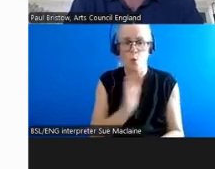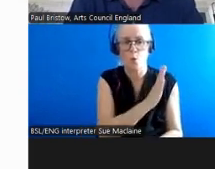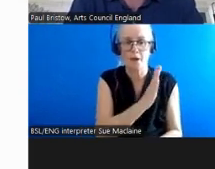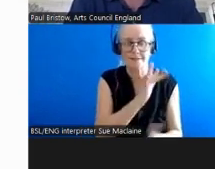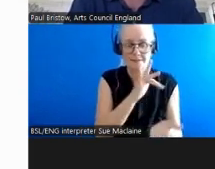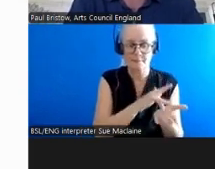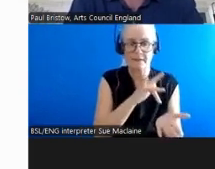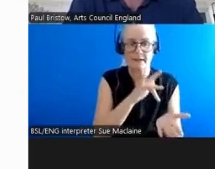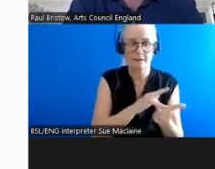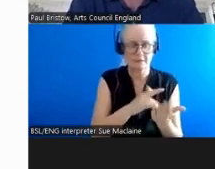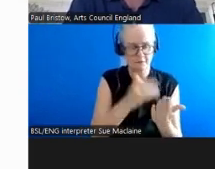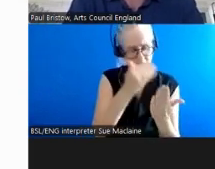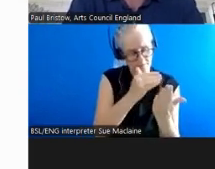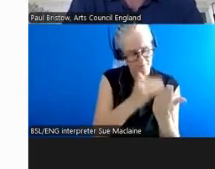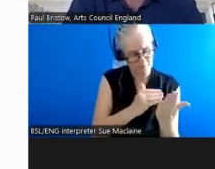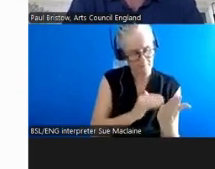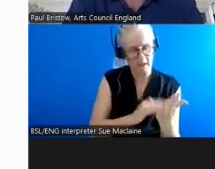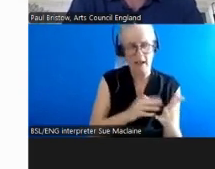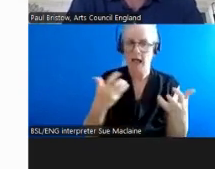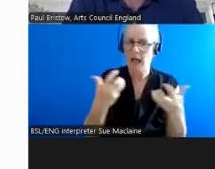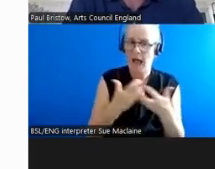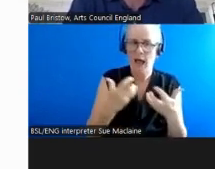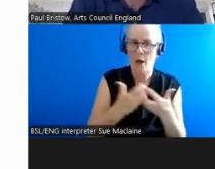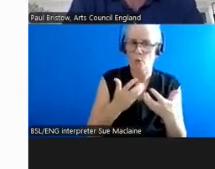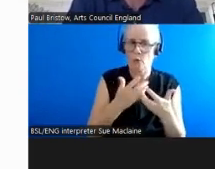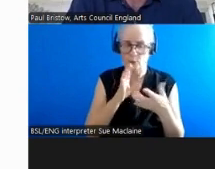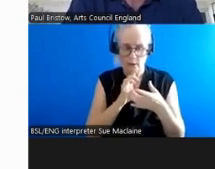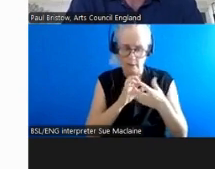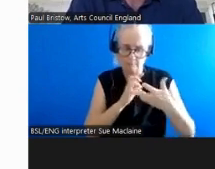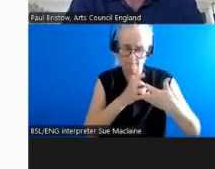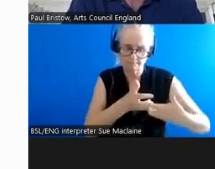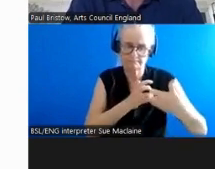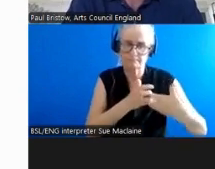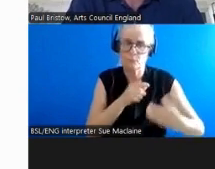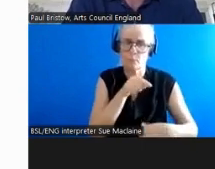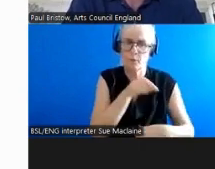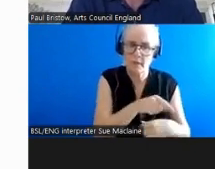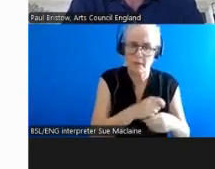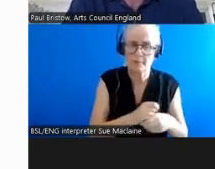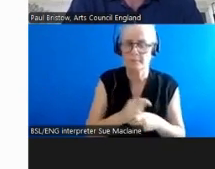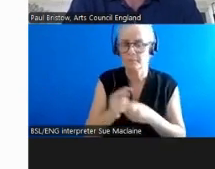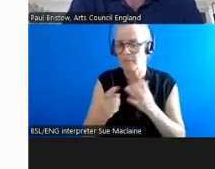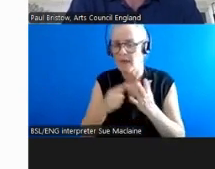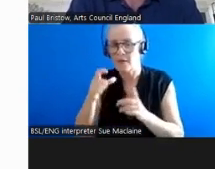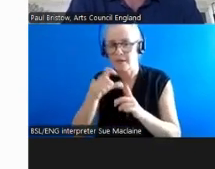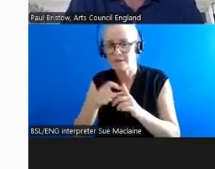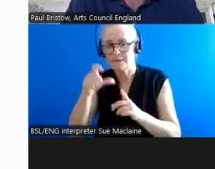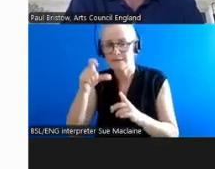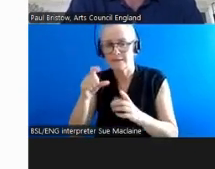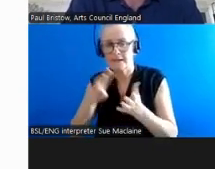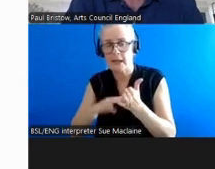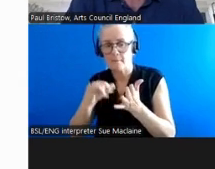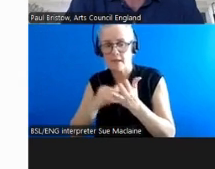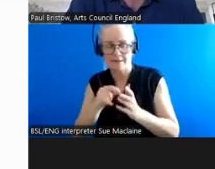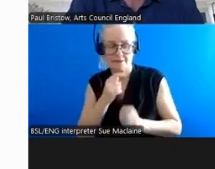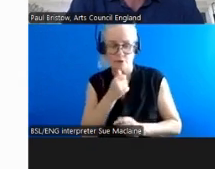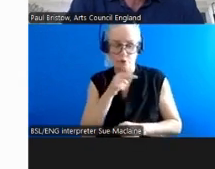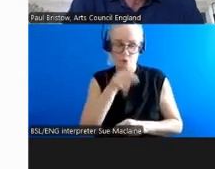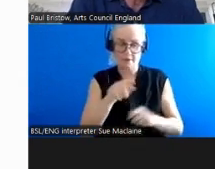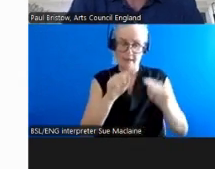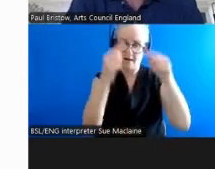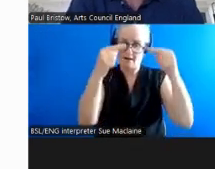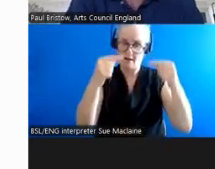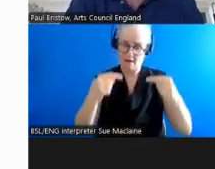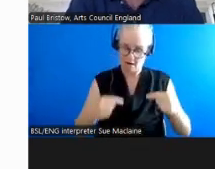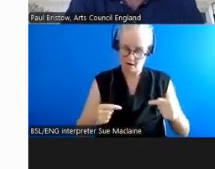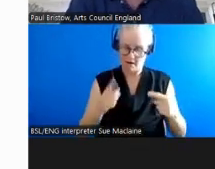we will engage with them alongside the other DCMS ALBs, and to use that to begin to shape our partnership with them into the future.